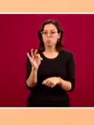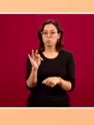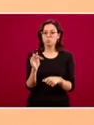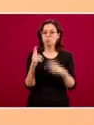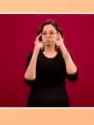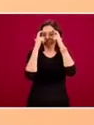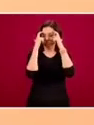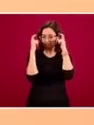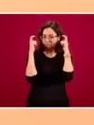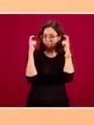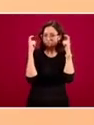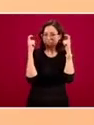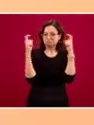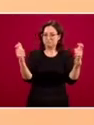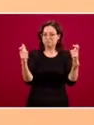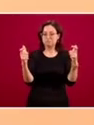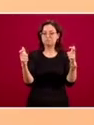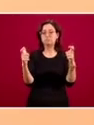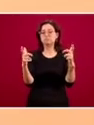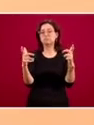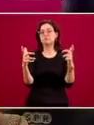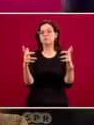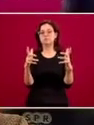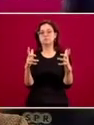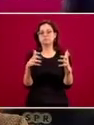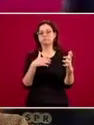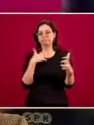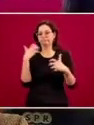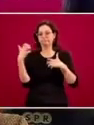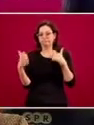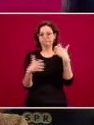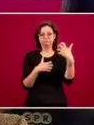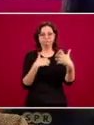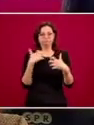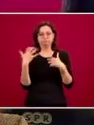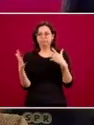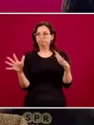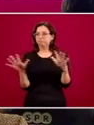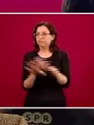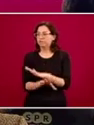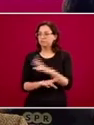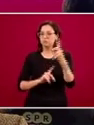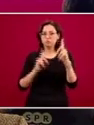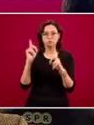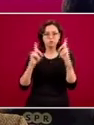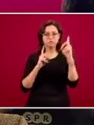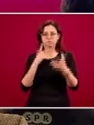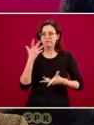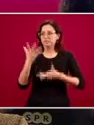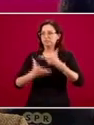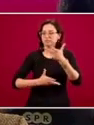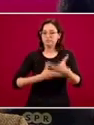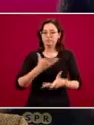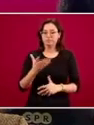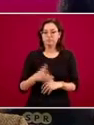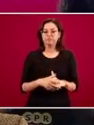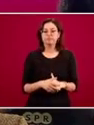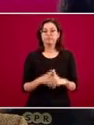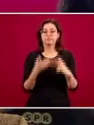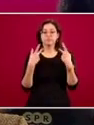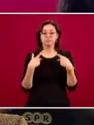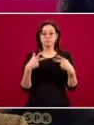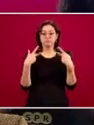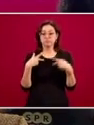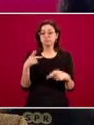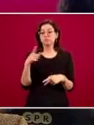of mental health related issue, even if it's just a stress response to a changing situation and to the